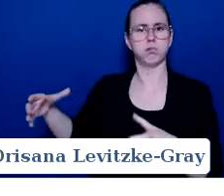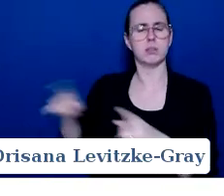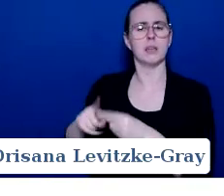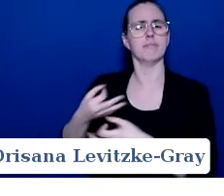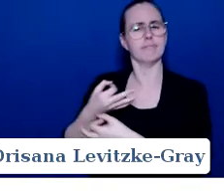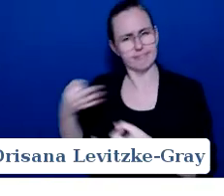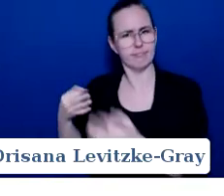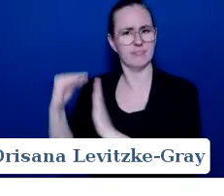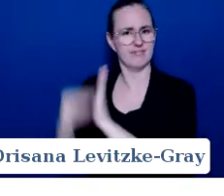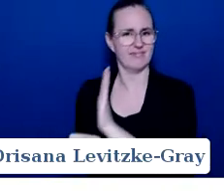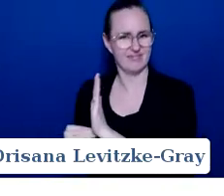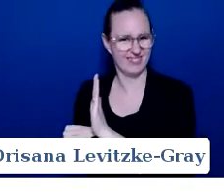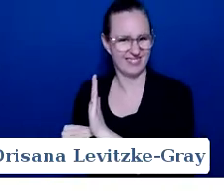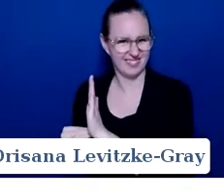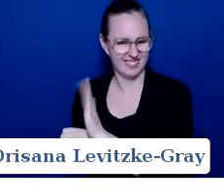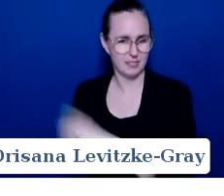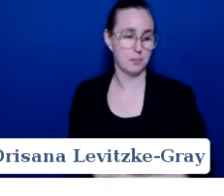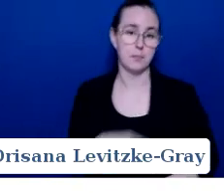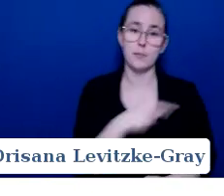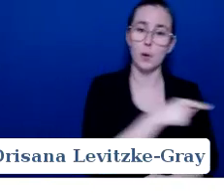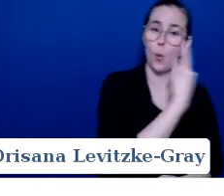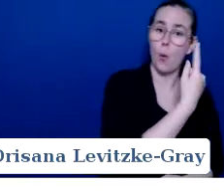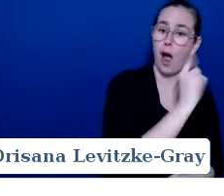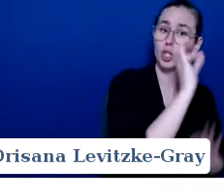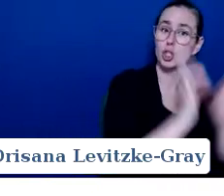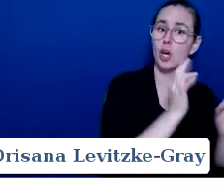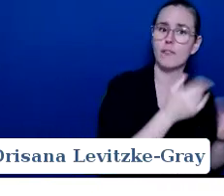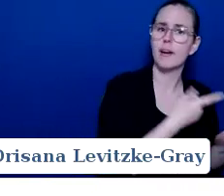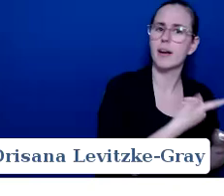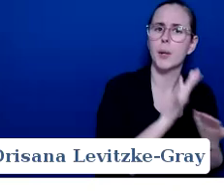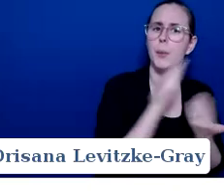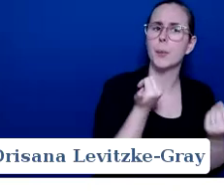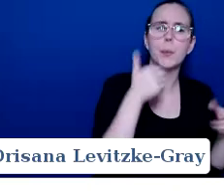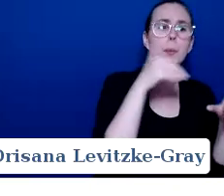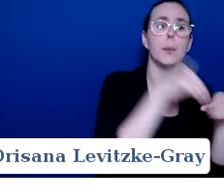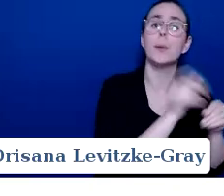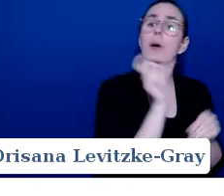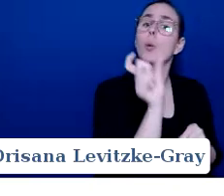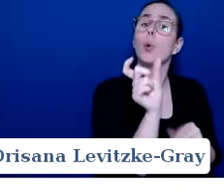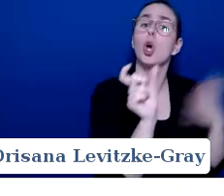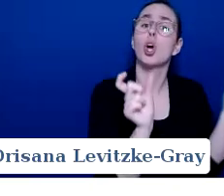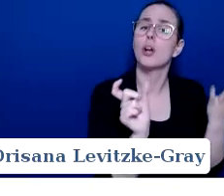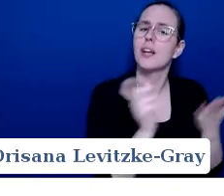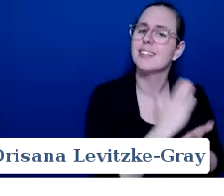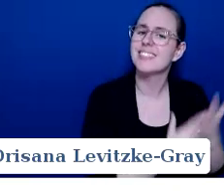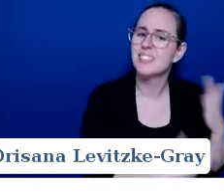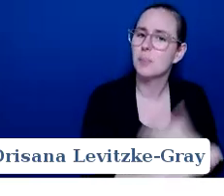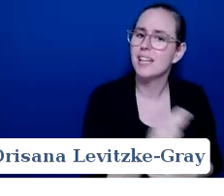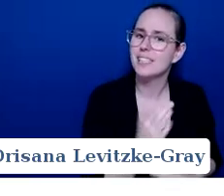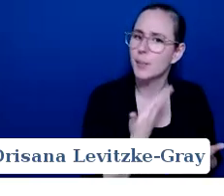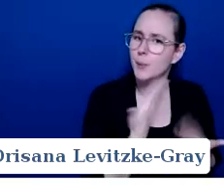when the person are registering the data about the beneficiary in the social registry, they cannot